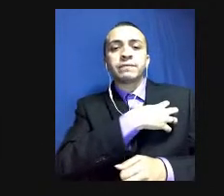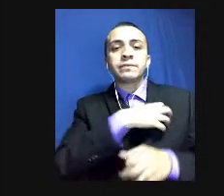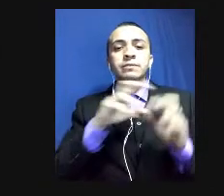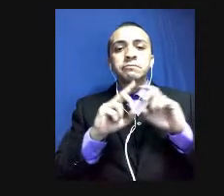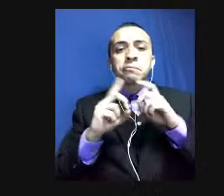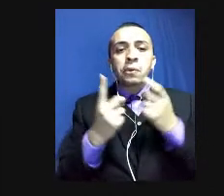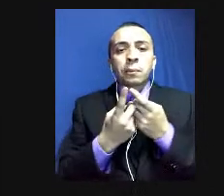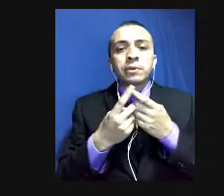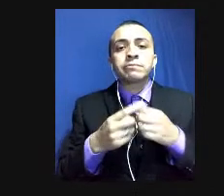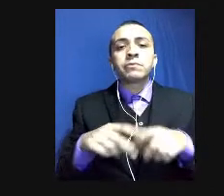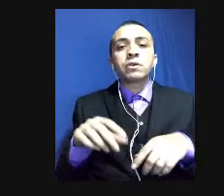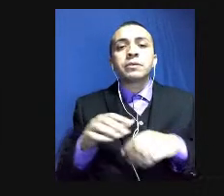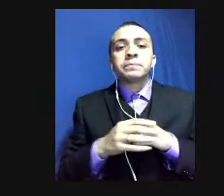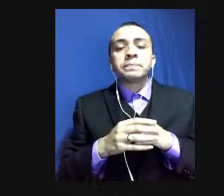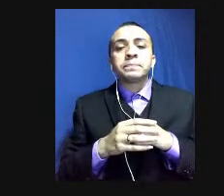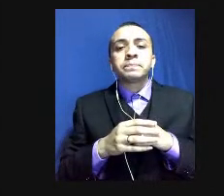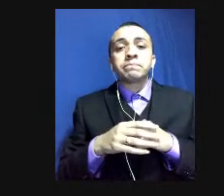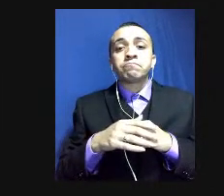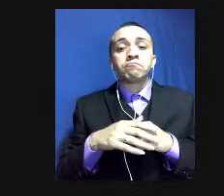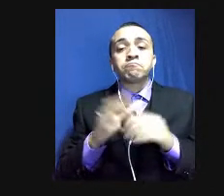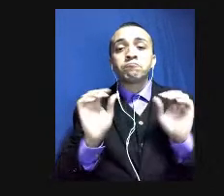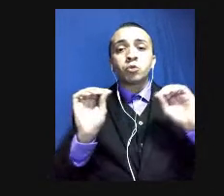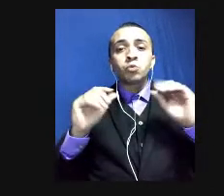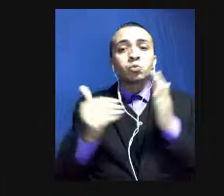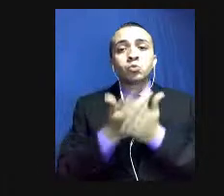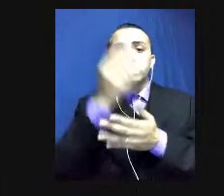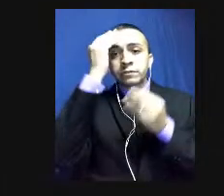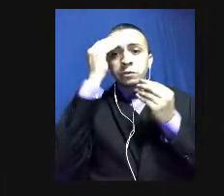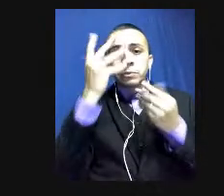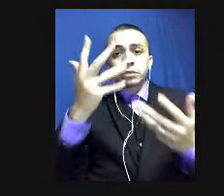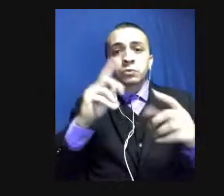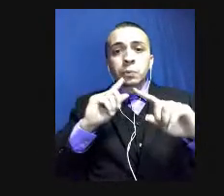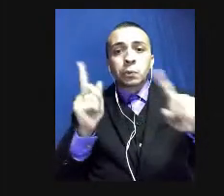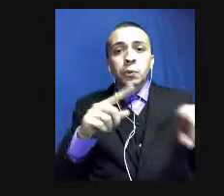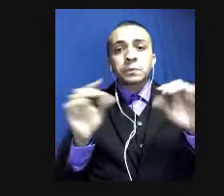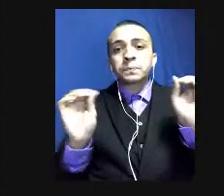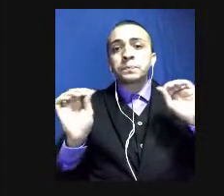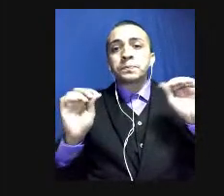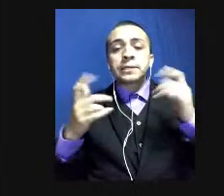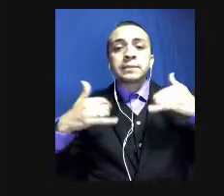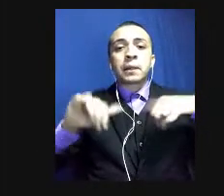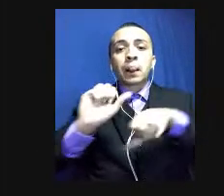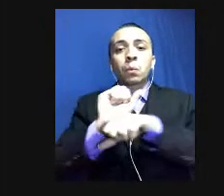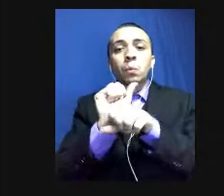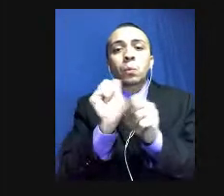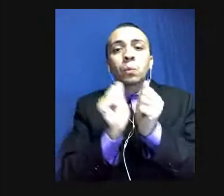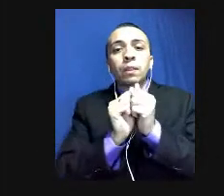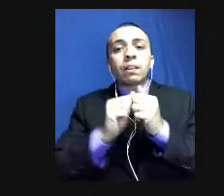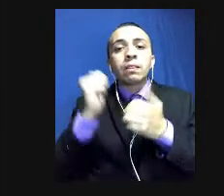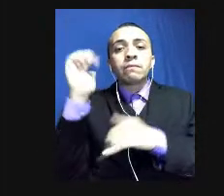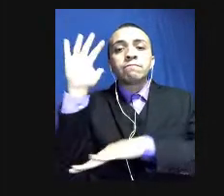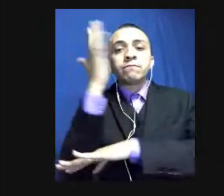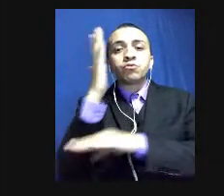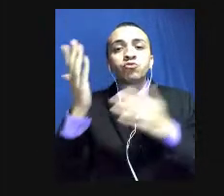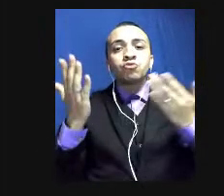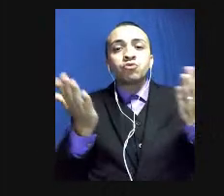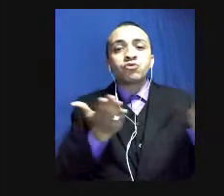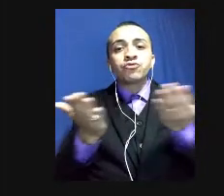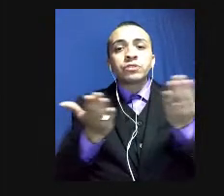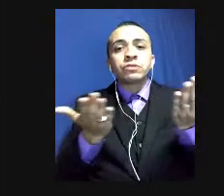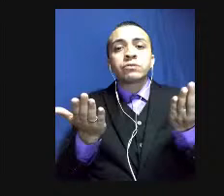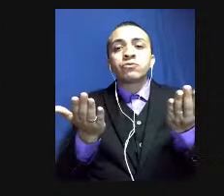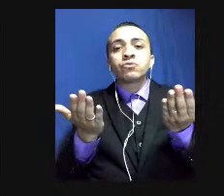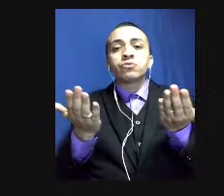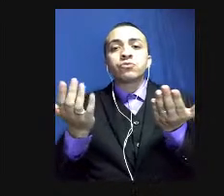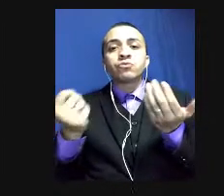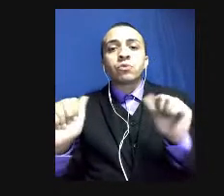No much need to report with us. We're still working with the Forest Service and trying to get the